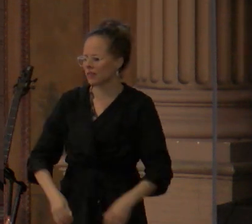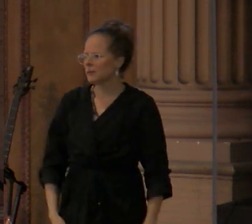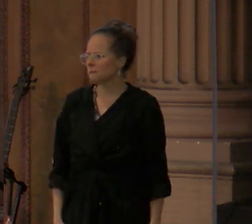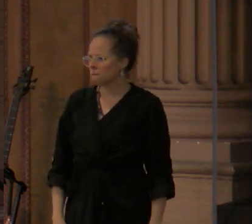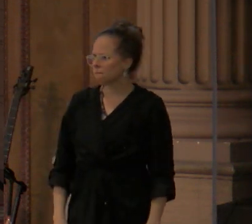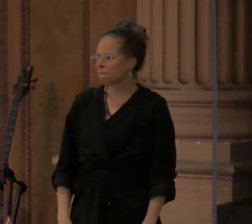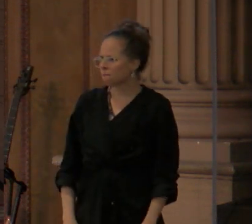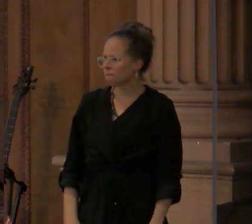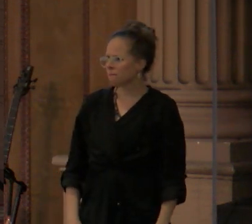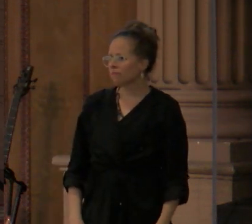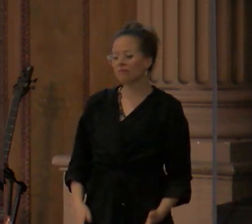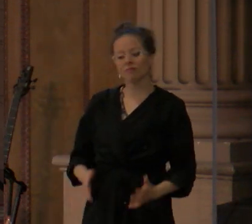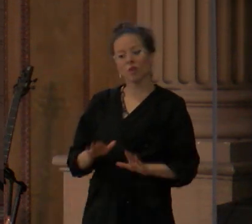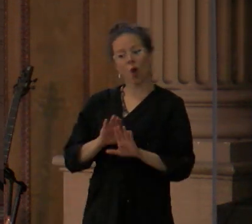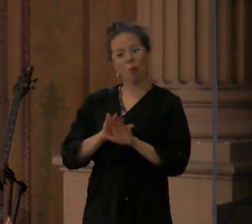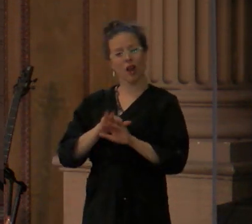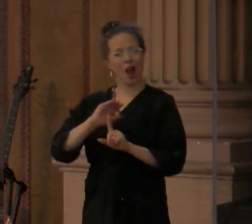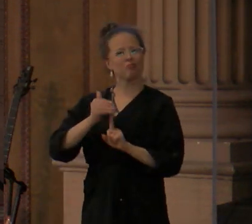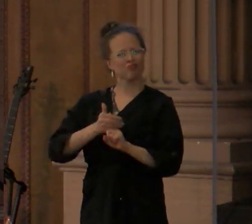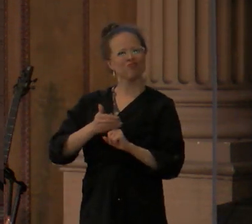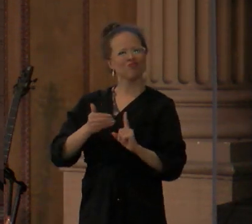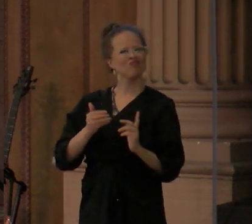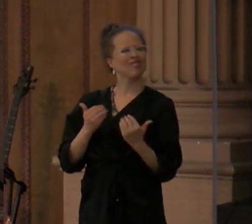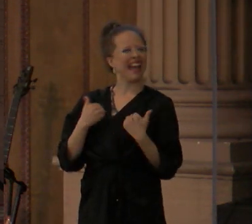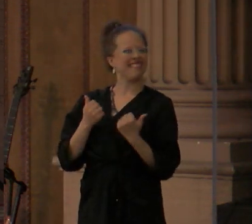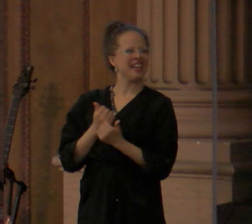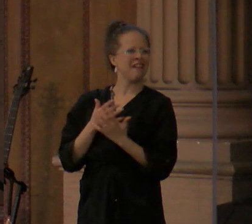They don't pretend they have it all together. They're poor in spirit.